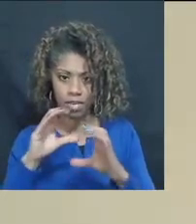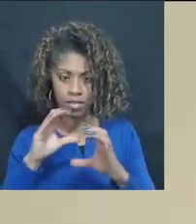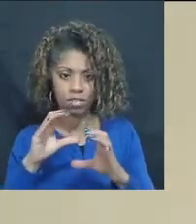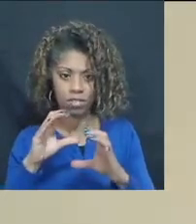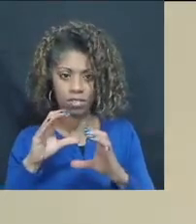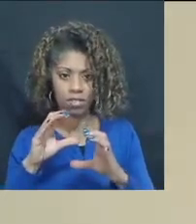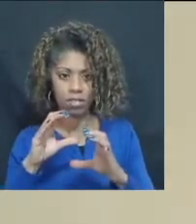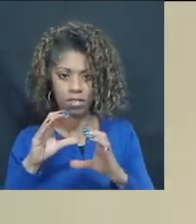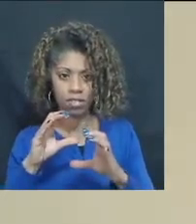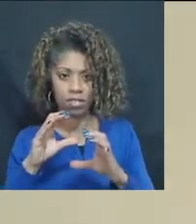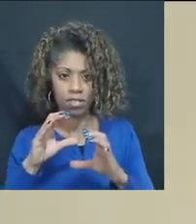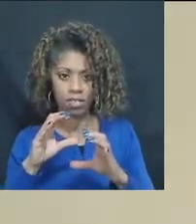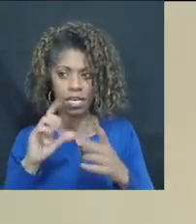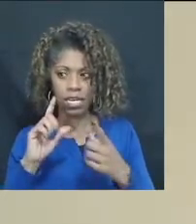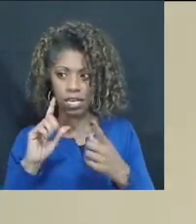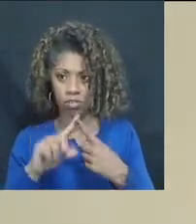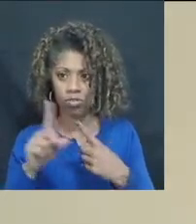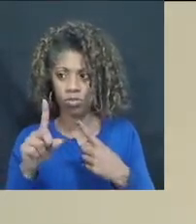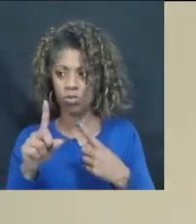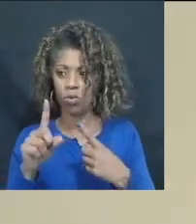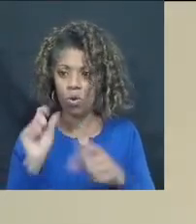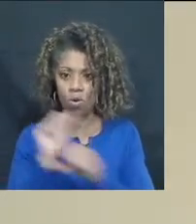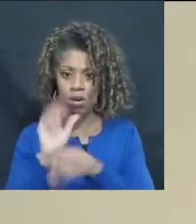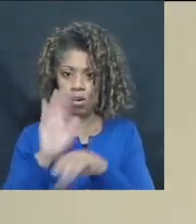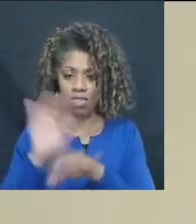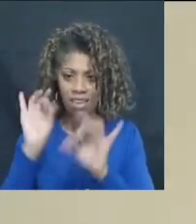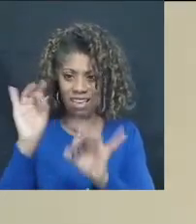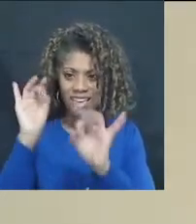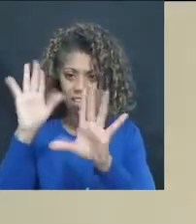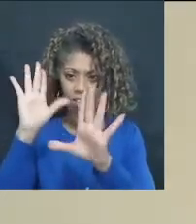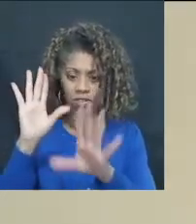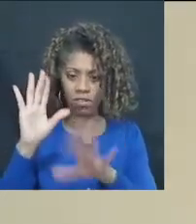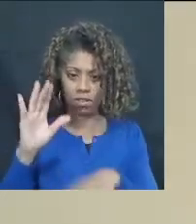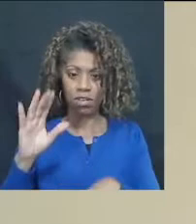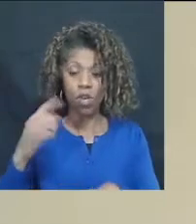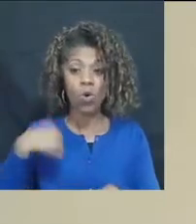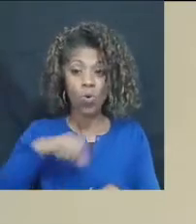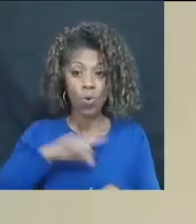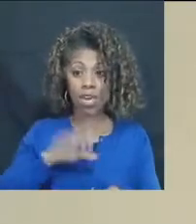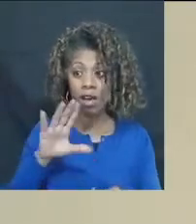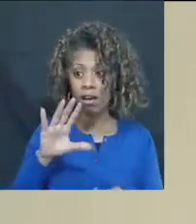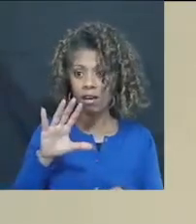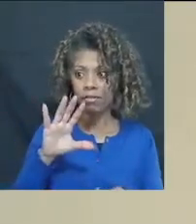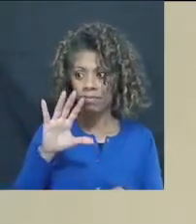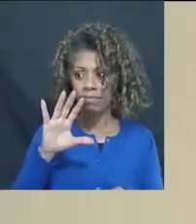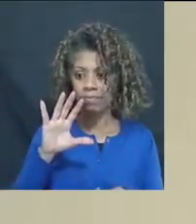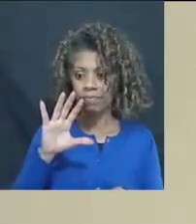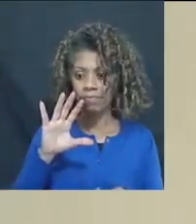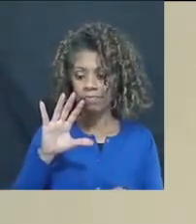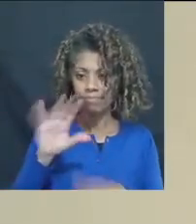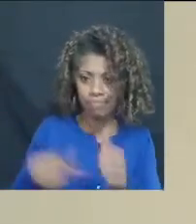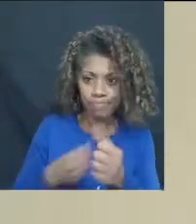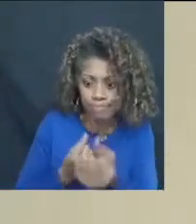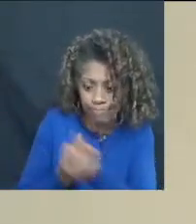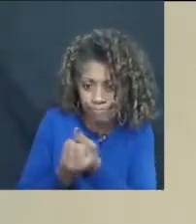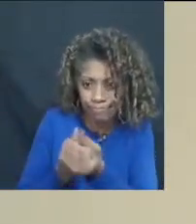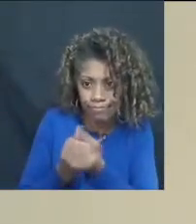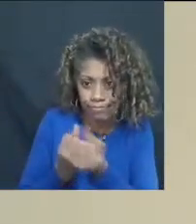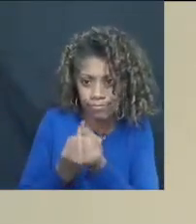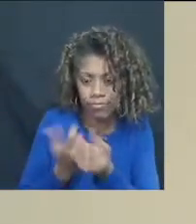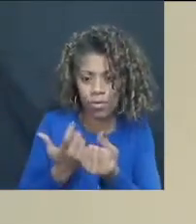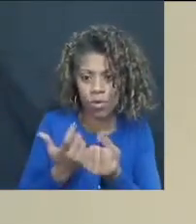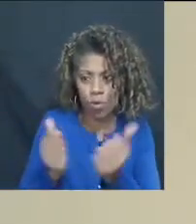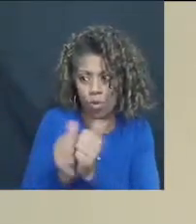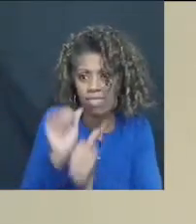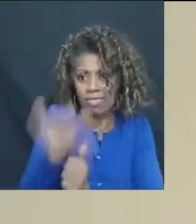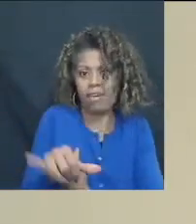hatred. And we are co-conspirators in the cover-up. Because this constant referencing